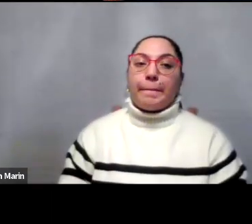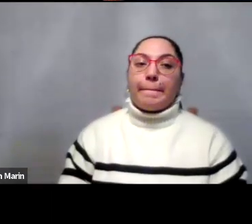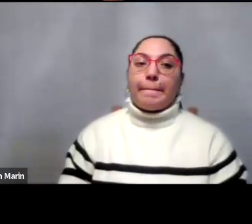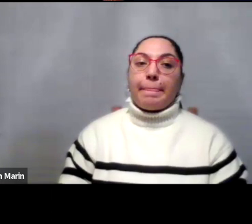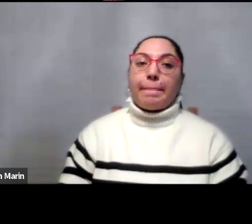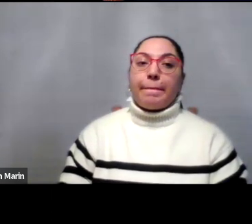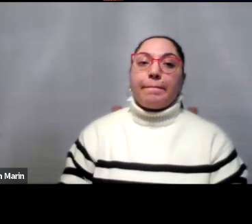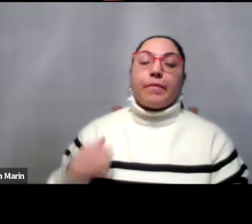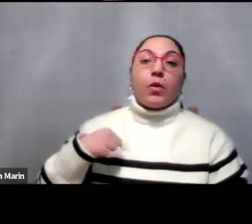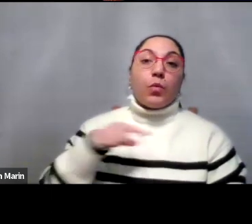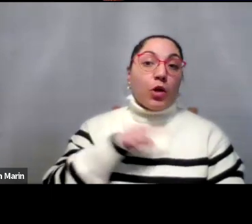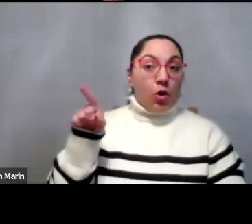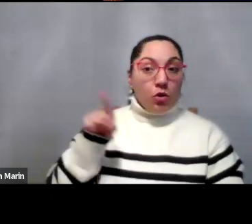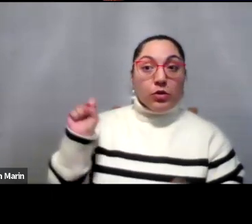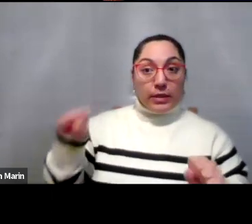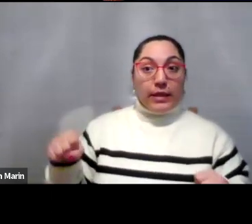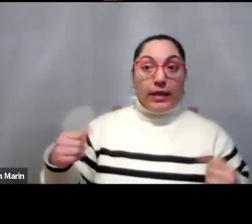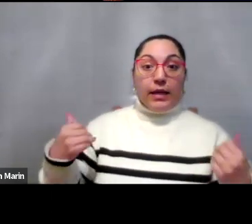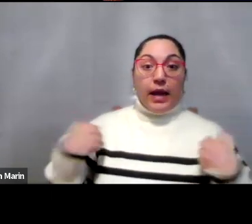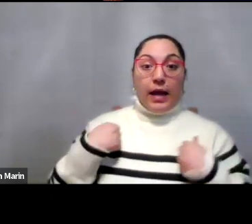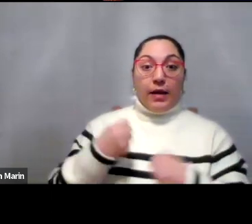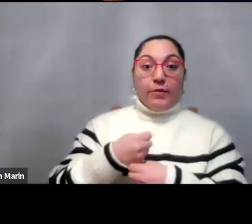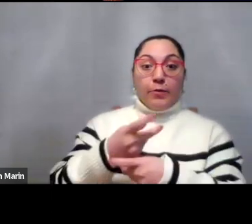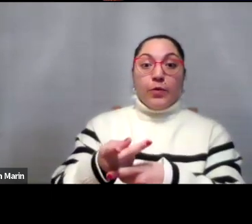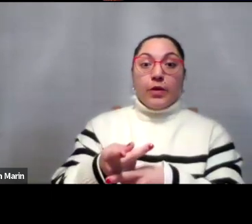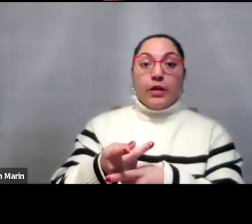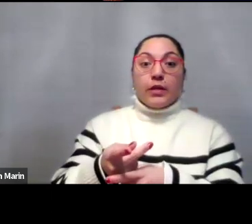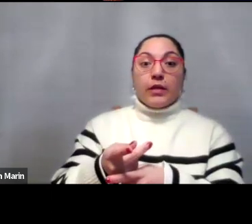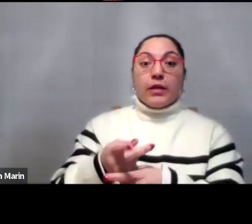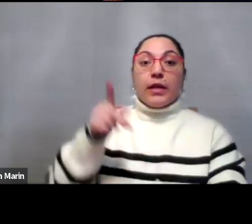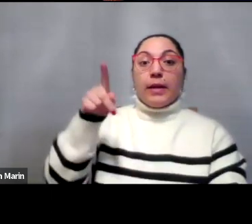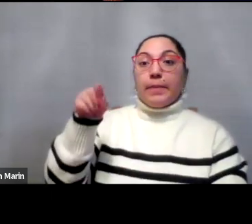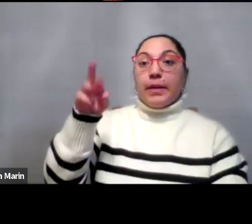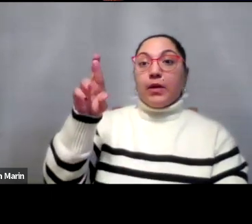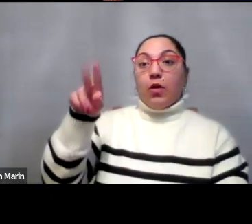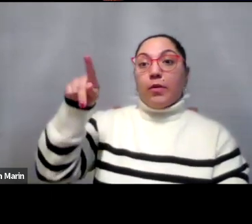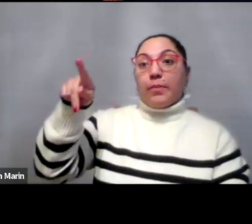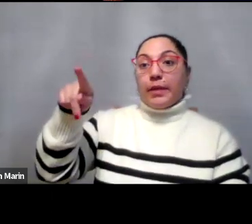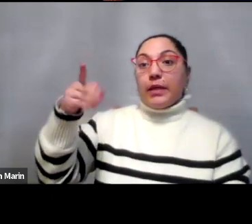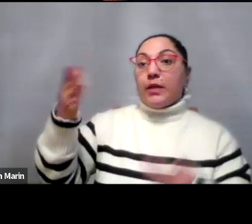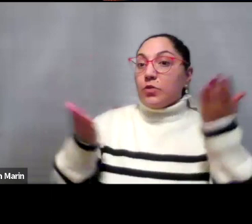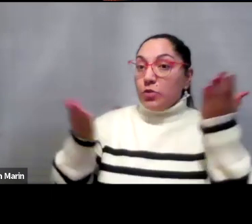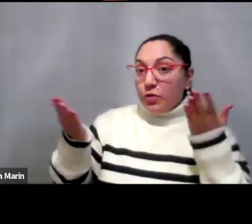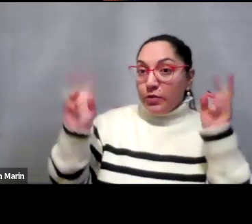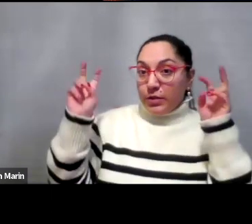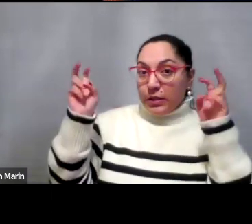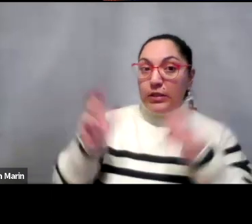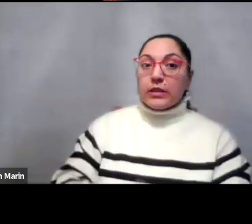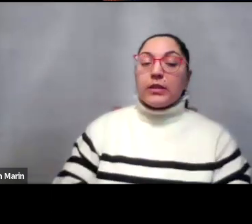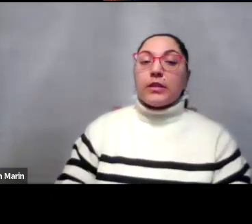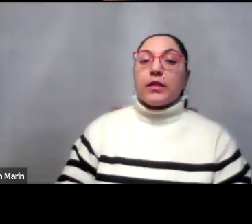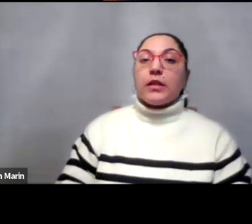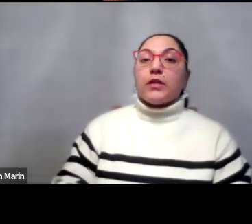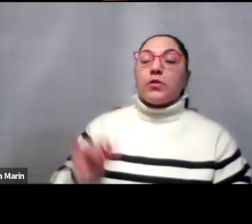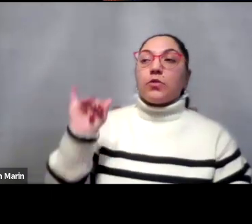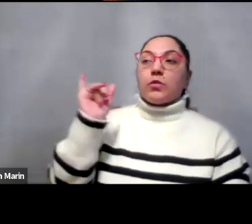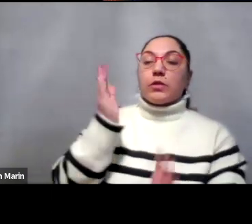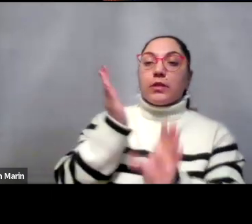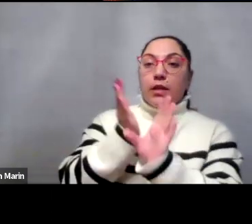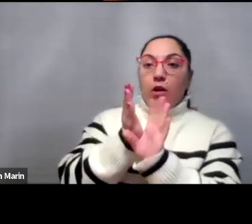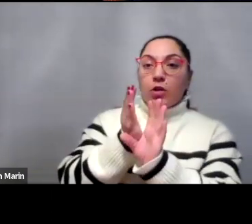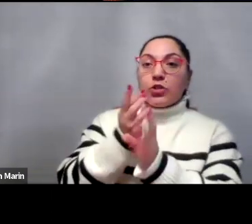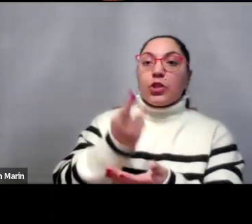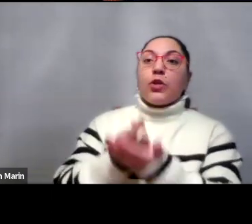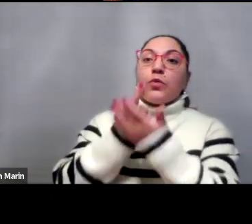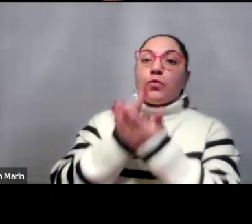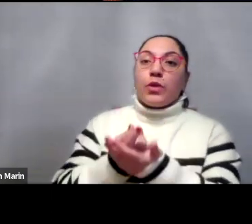We also can provide what's referred to as PRP services, psych rehab services.